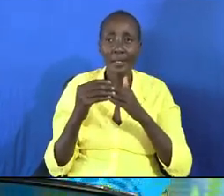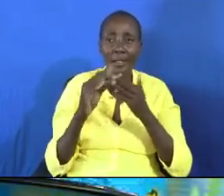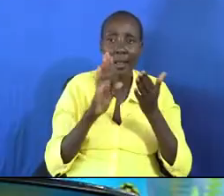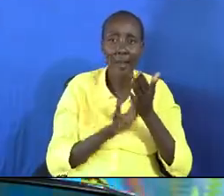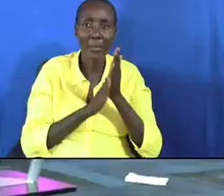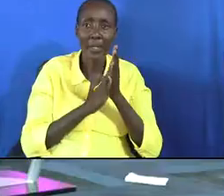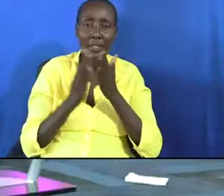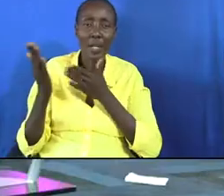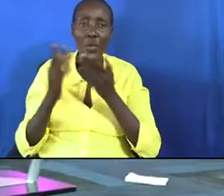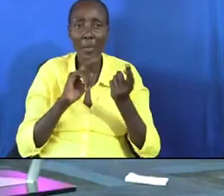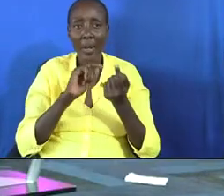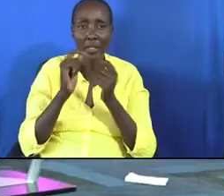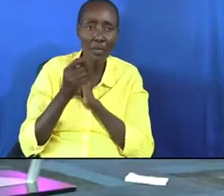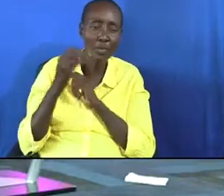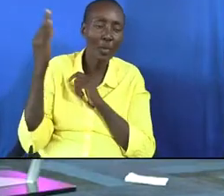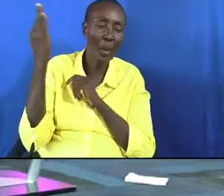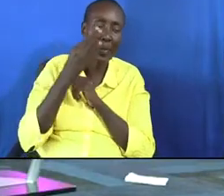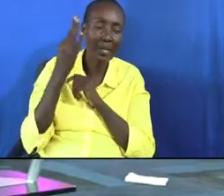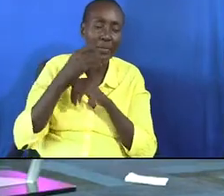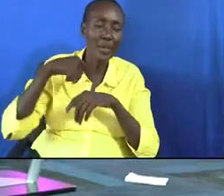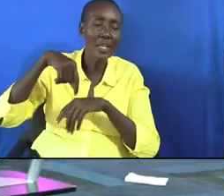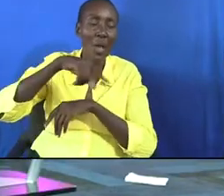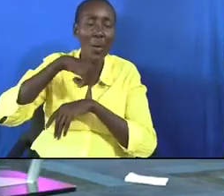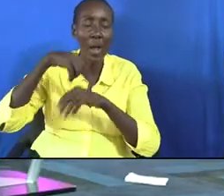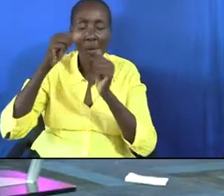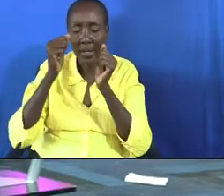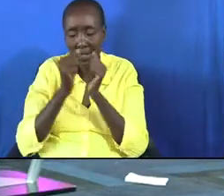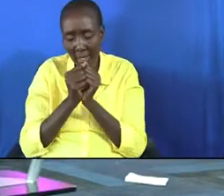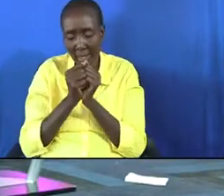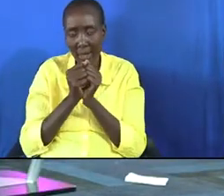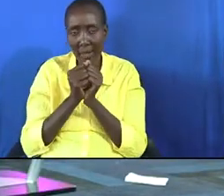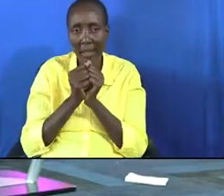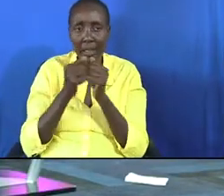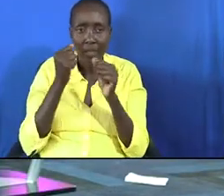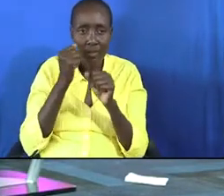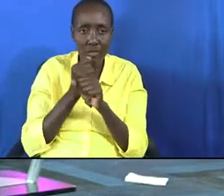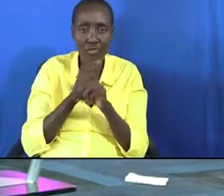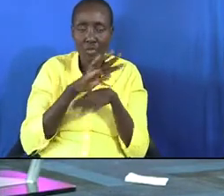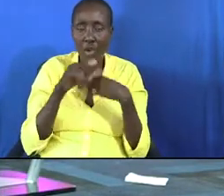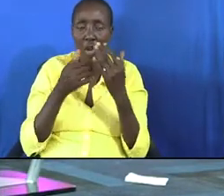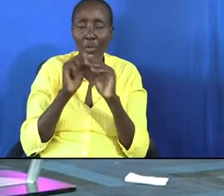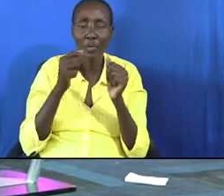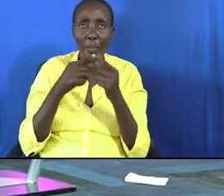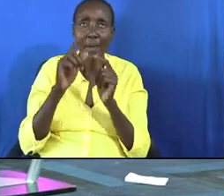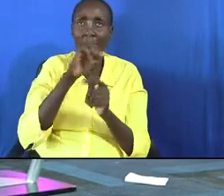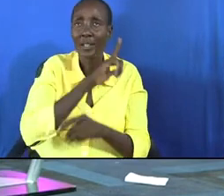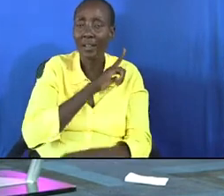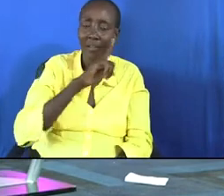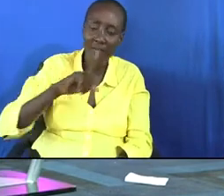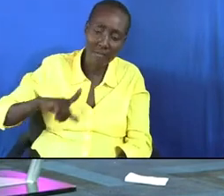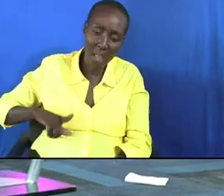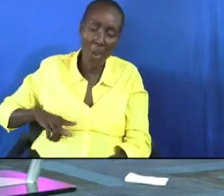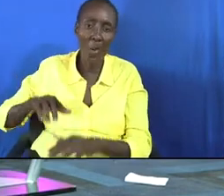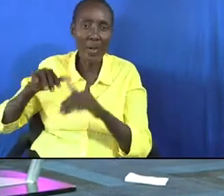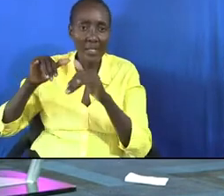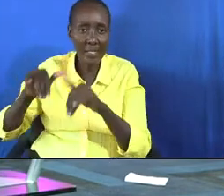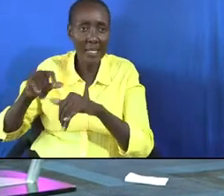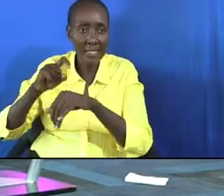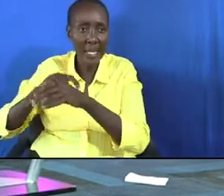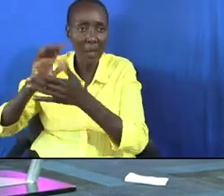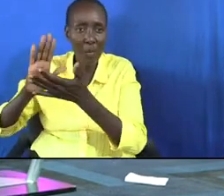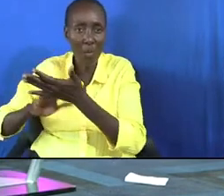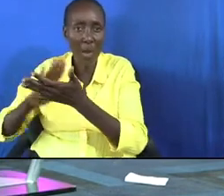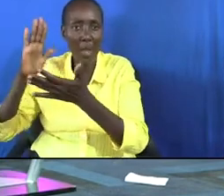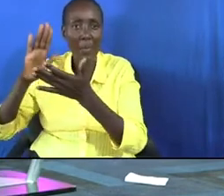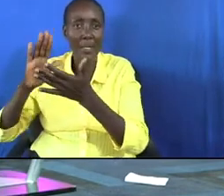difference. We can preach here for 10 hours. We can do whatever we want to do. But the Lord inhabits the praises of his